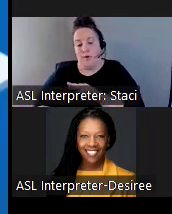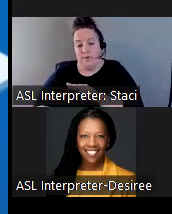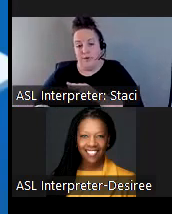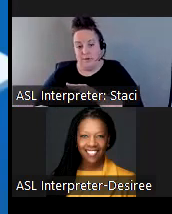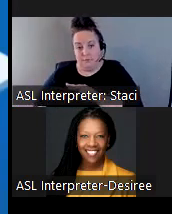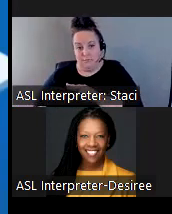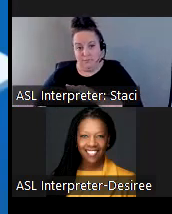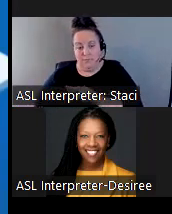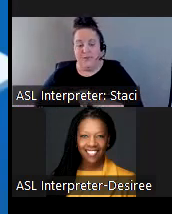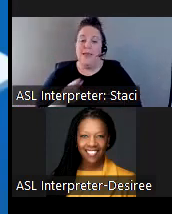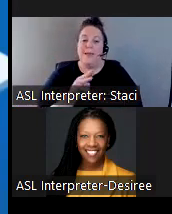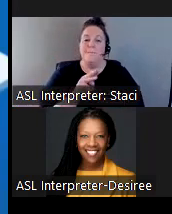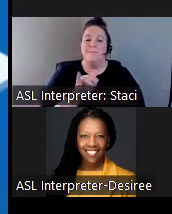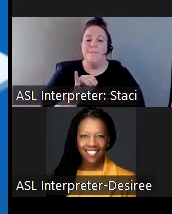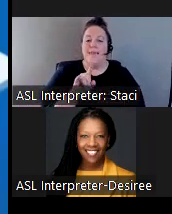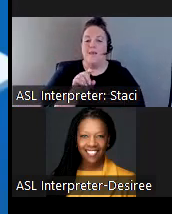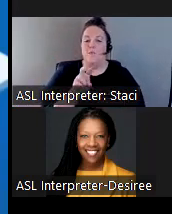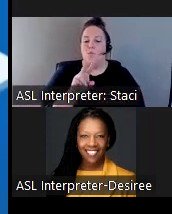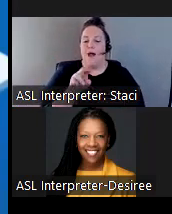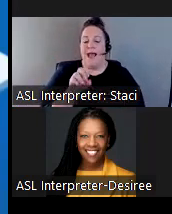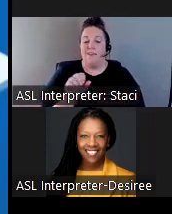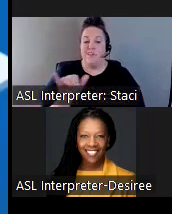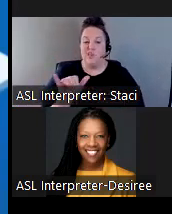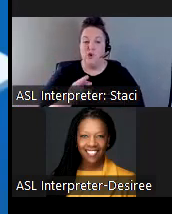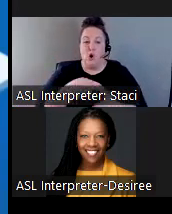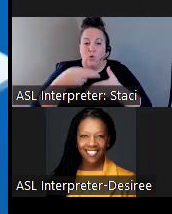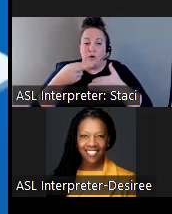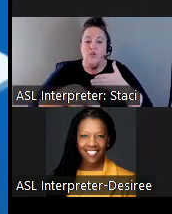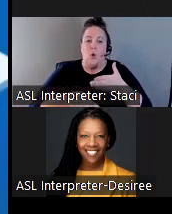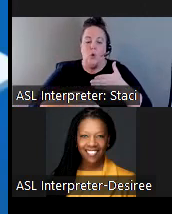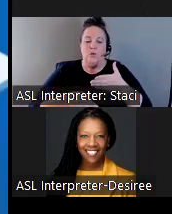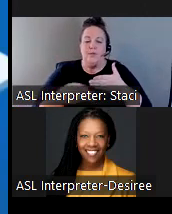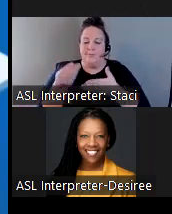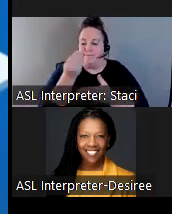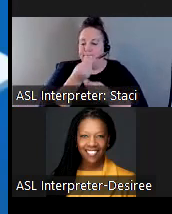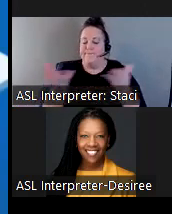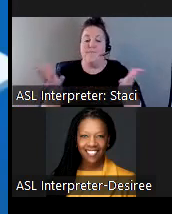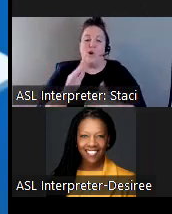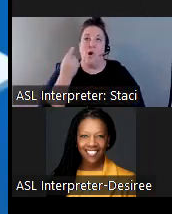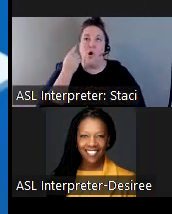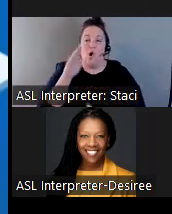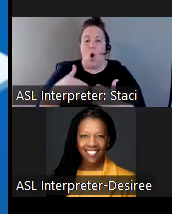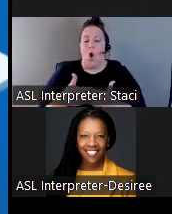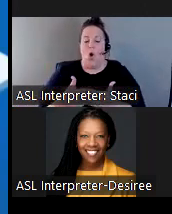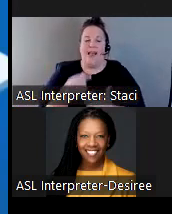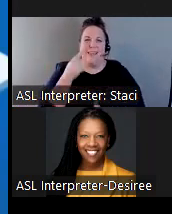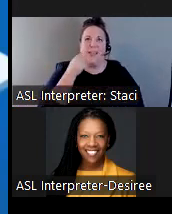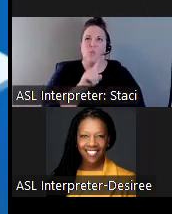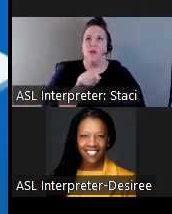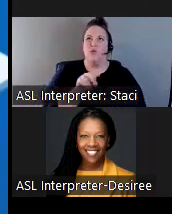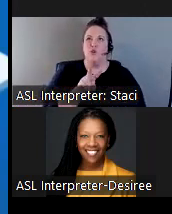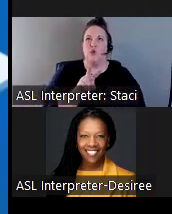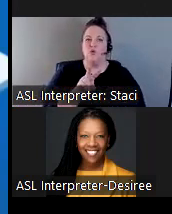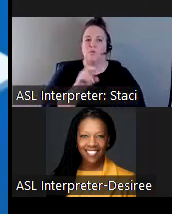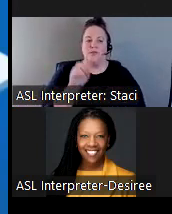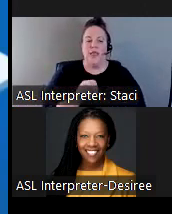be midwives as well. Results need to be given for all. I think it's 1% to 2% of our population are born